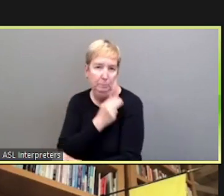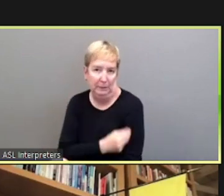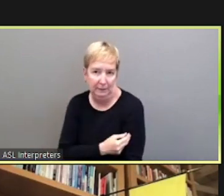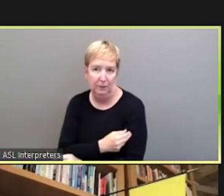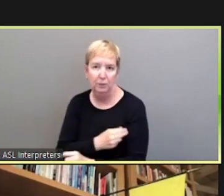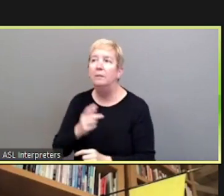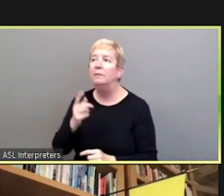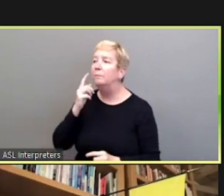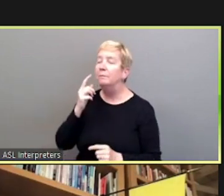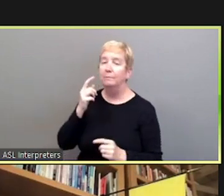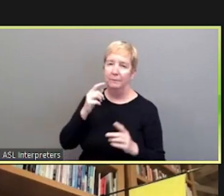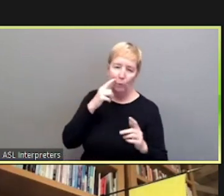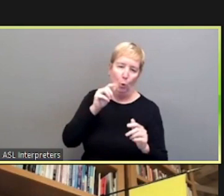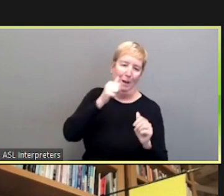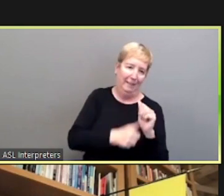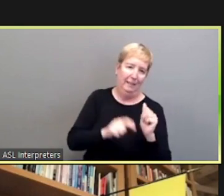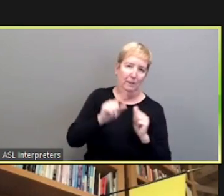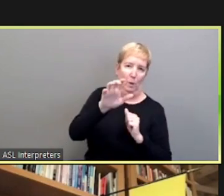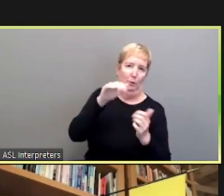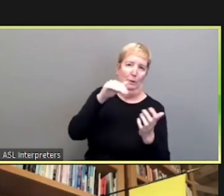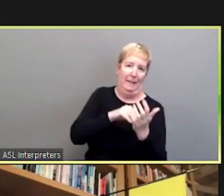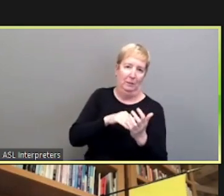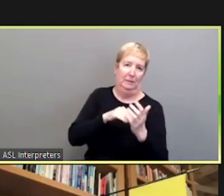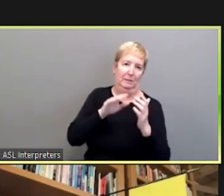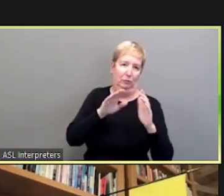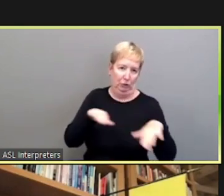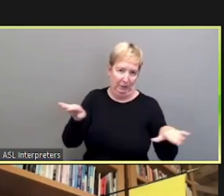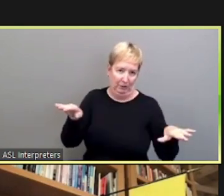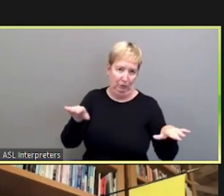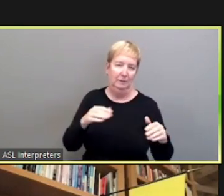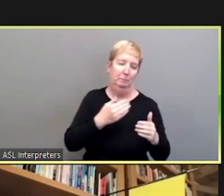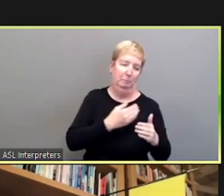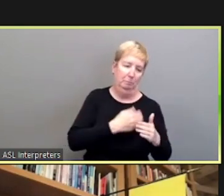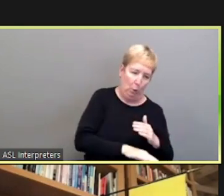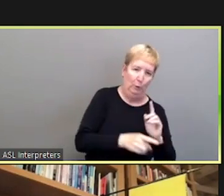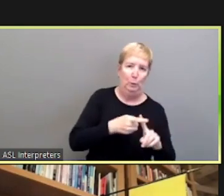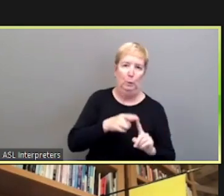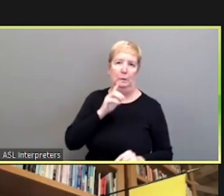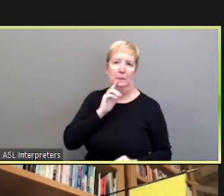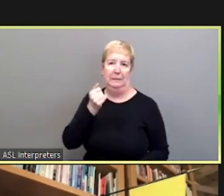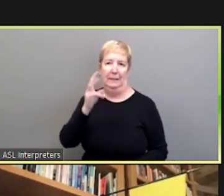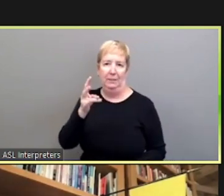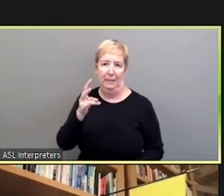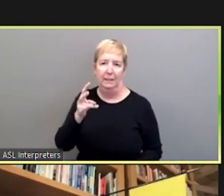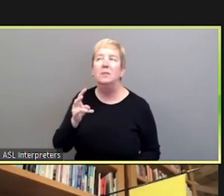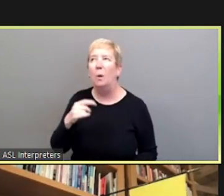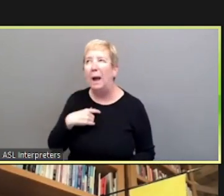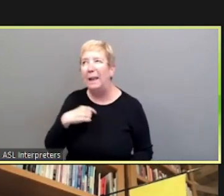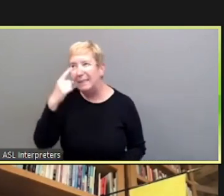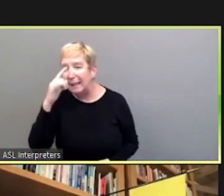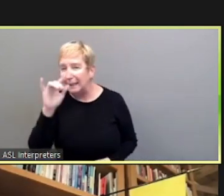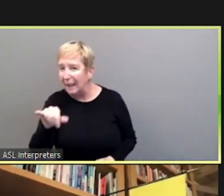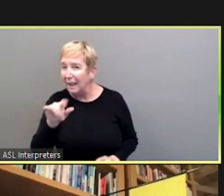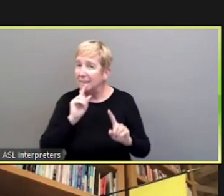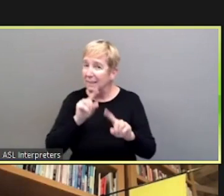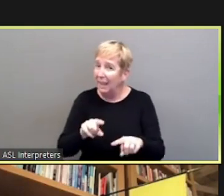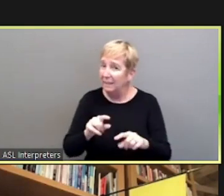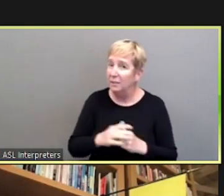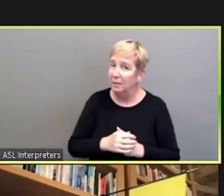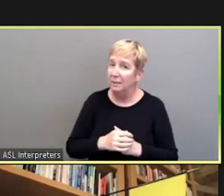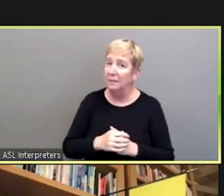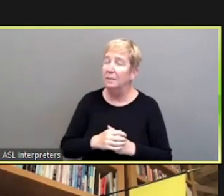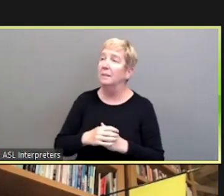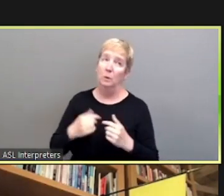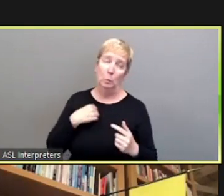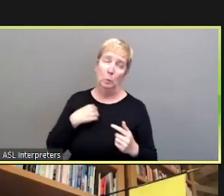per 100,000 kids age 0 to 17. And so we think this is the answer to the question. We postulated this last week,